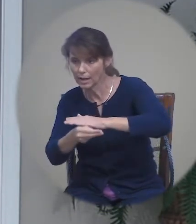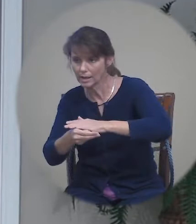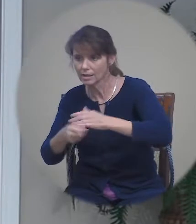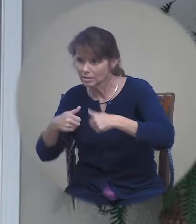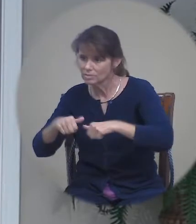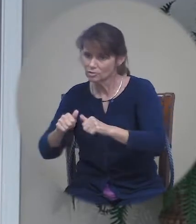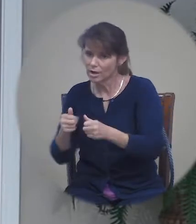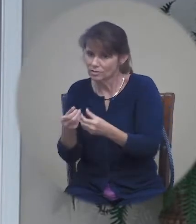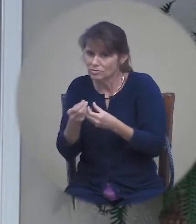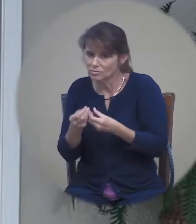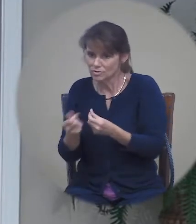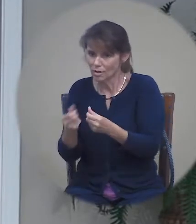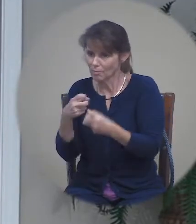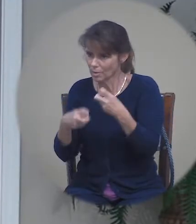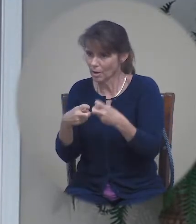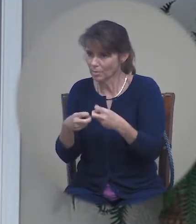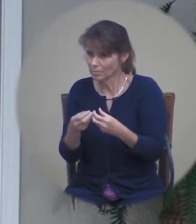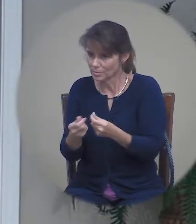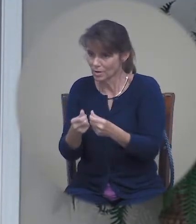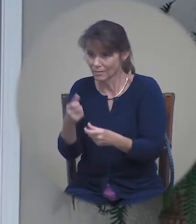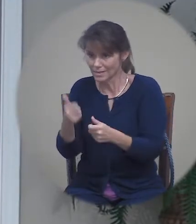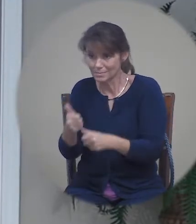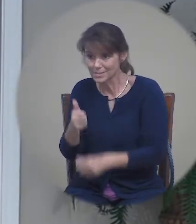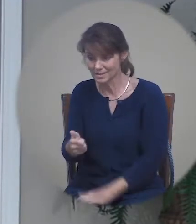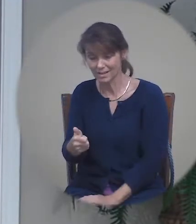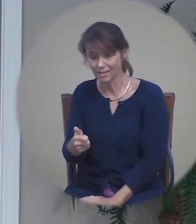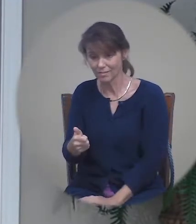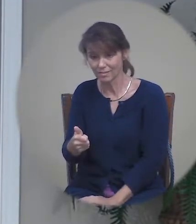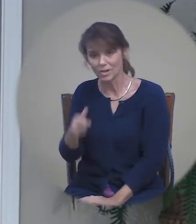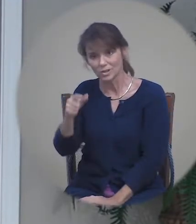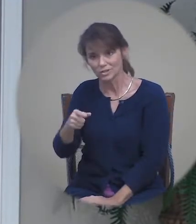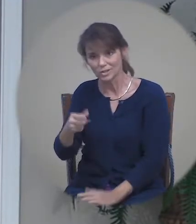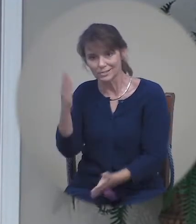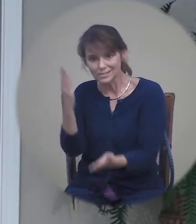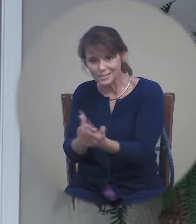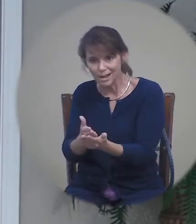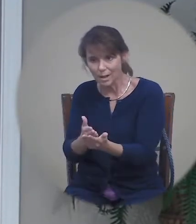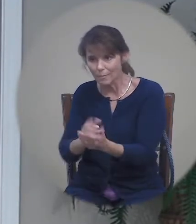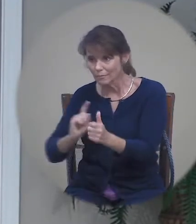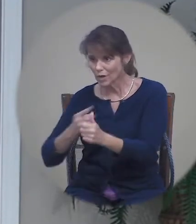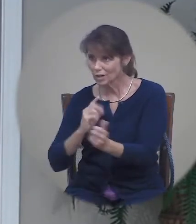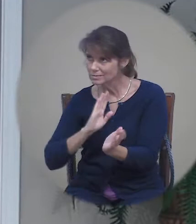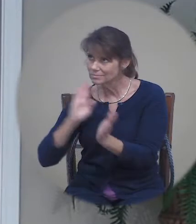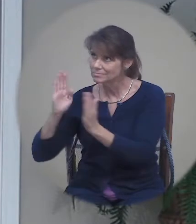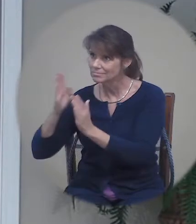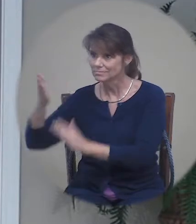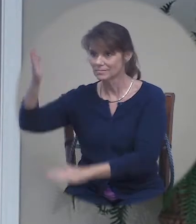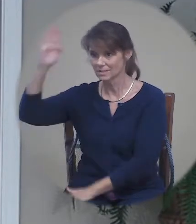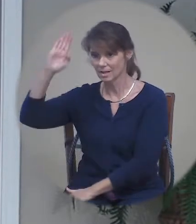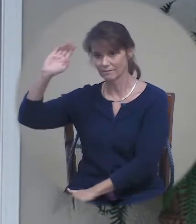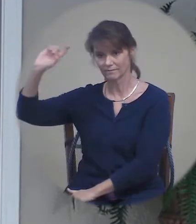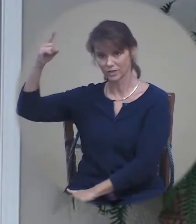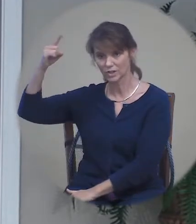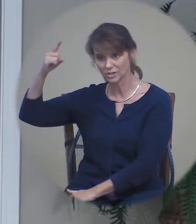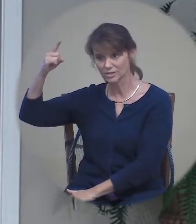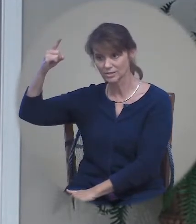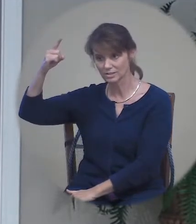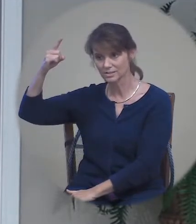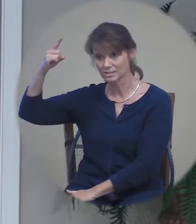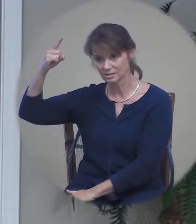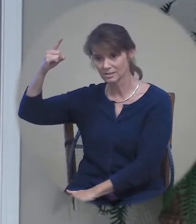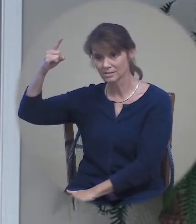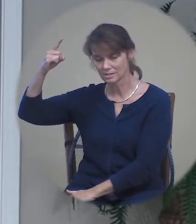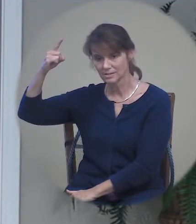own. And was it the Lord's intention for Sennacherib to take Jerusalem, but because of